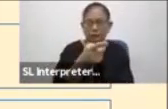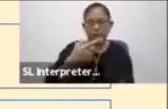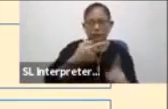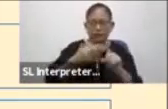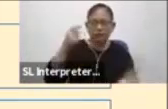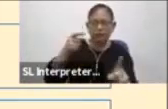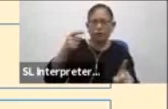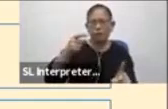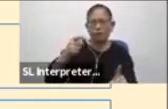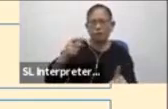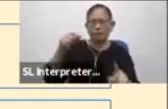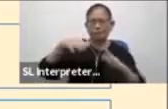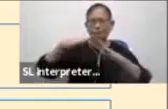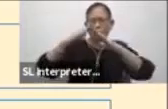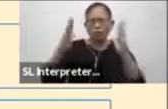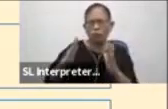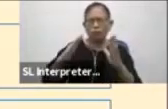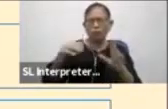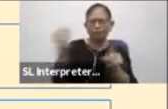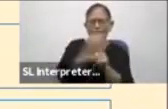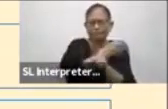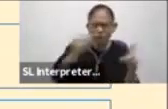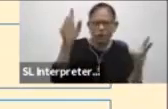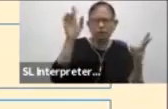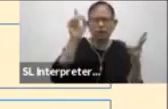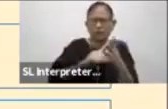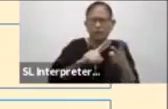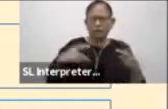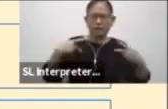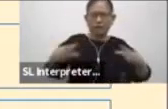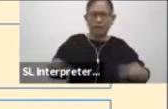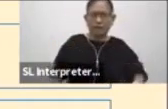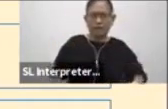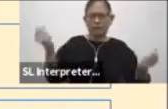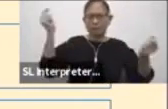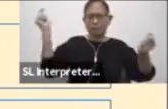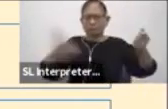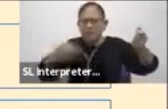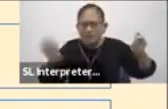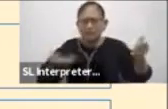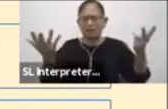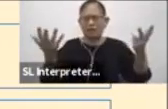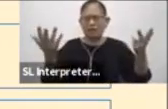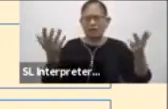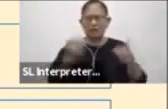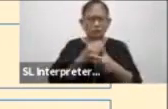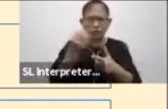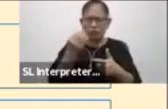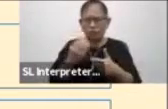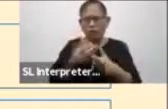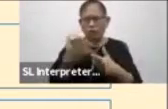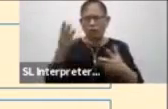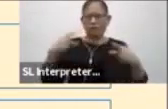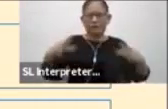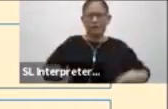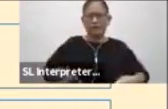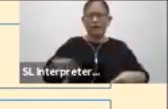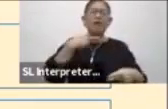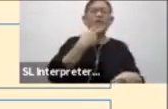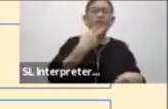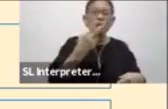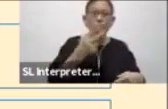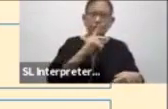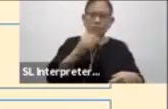violence, be it physical violence, yeah, beating, or also verbal abuse, rape,